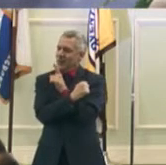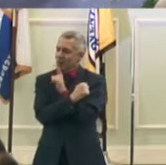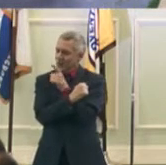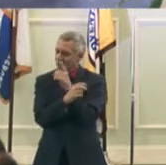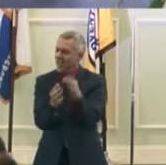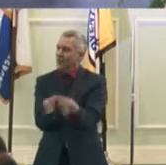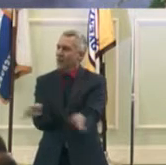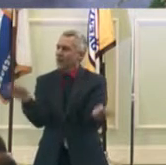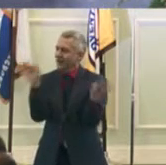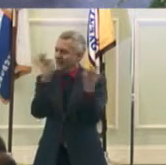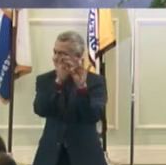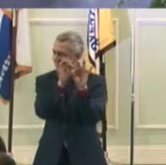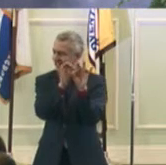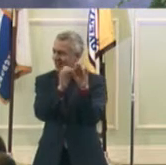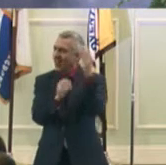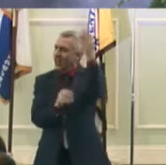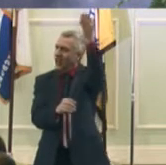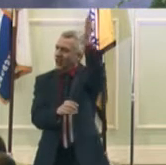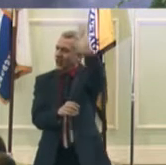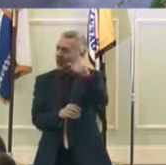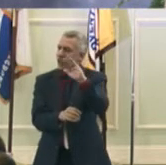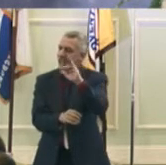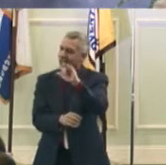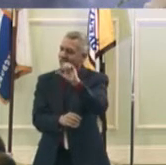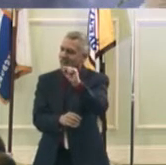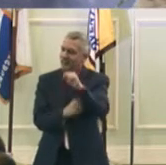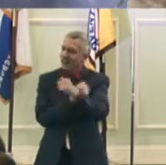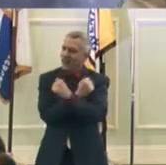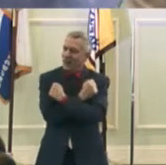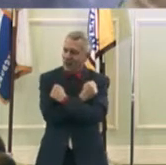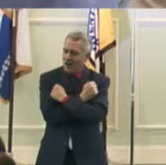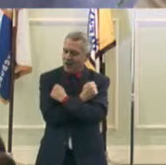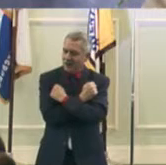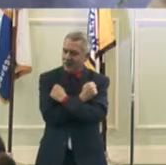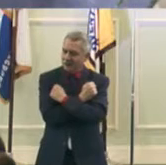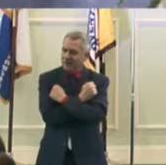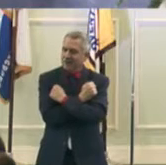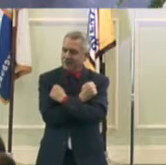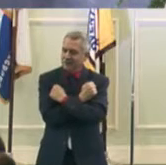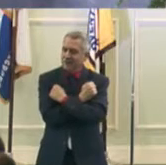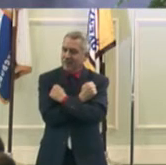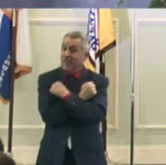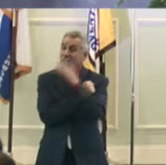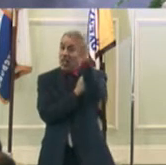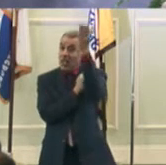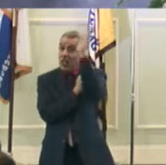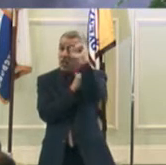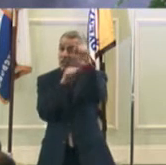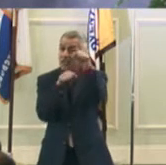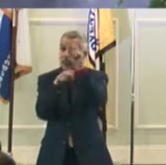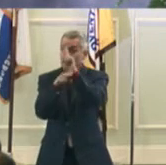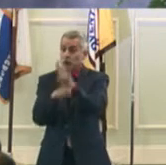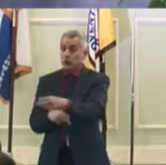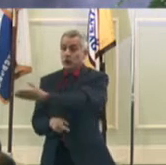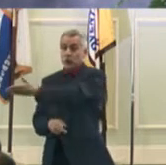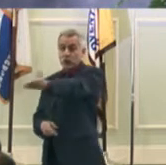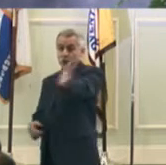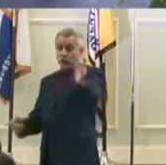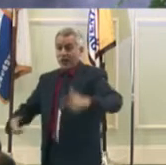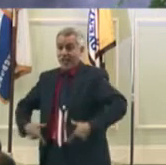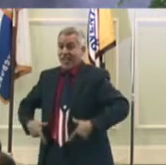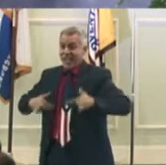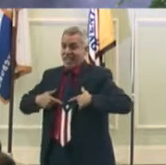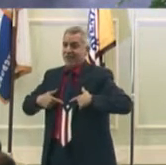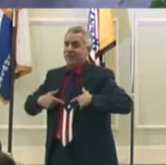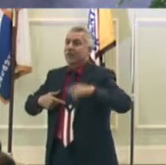save Jesus that we kind of use our lives to preach the sermon. Be careful with our words. Be very